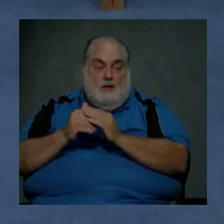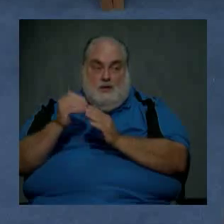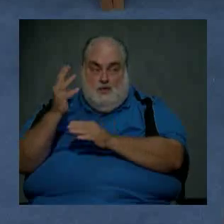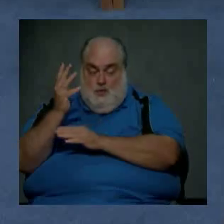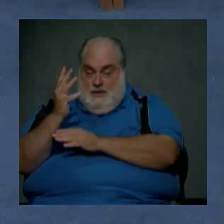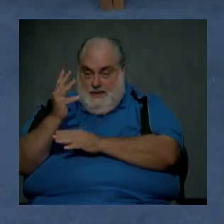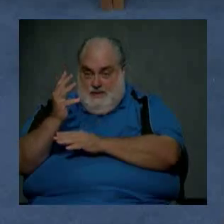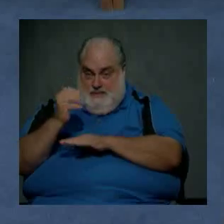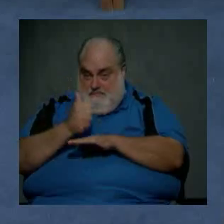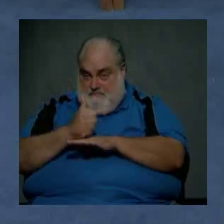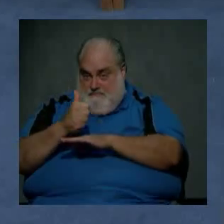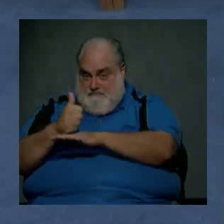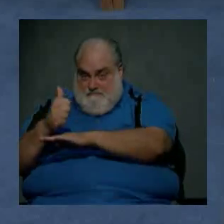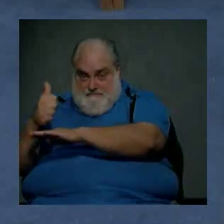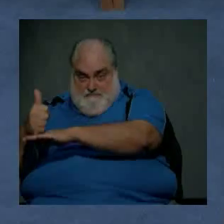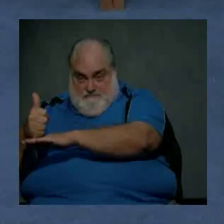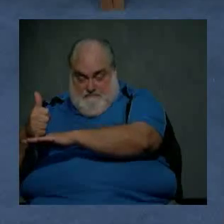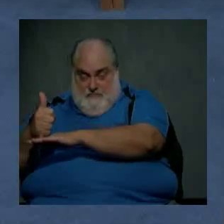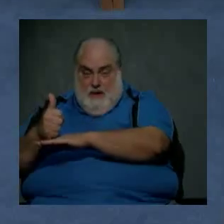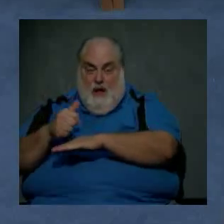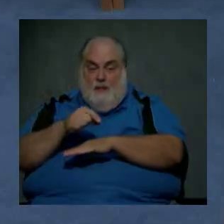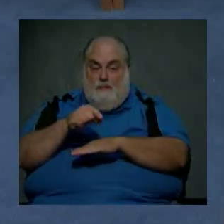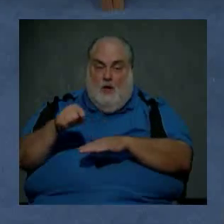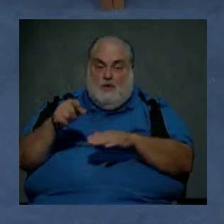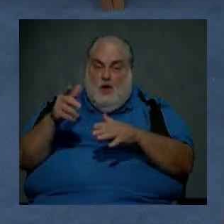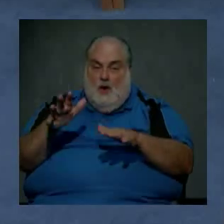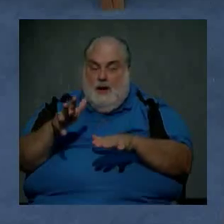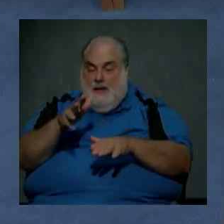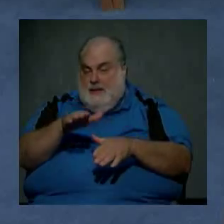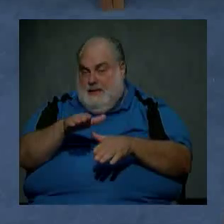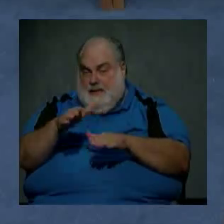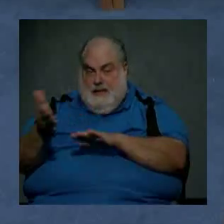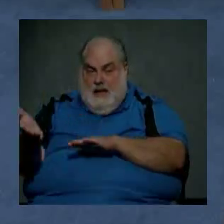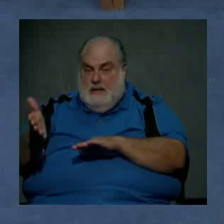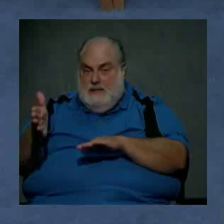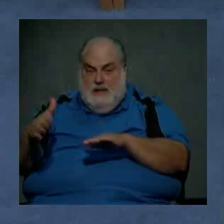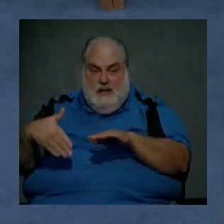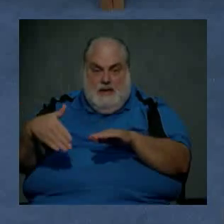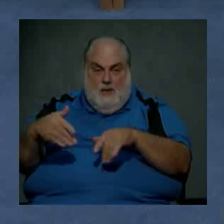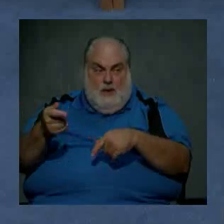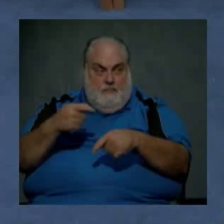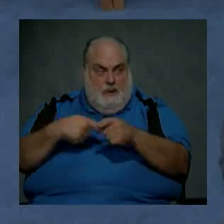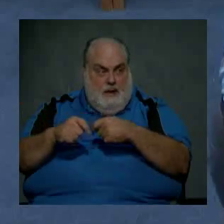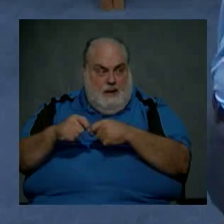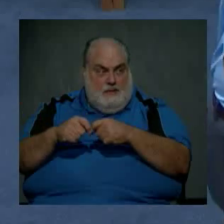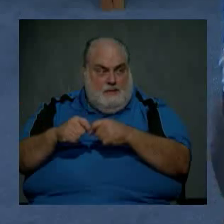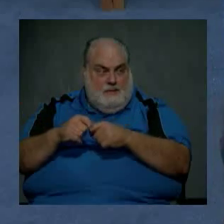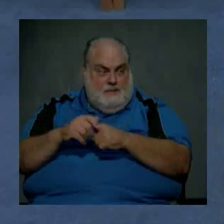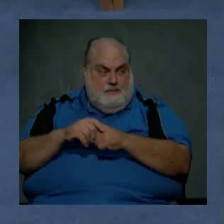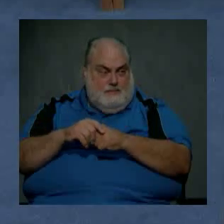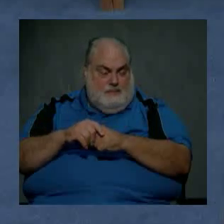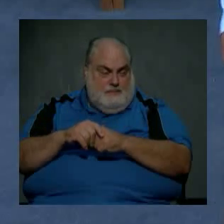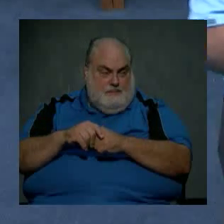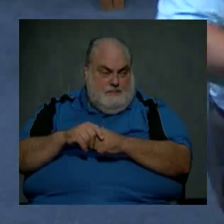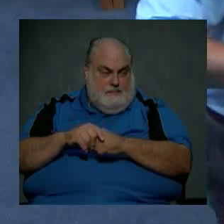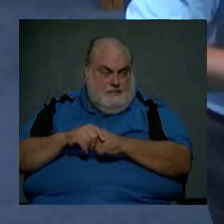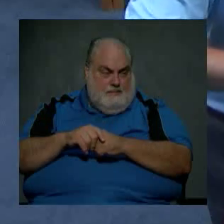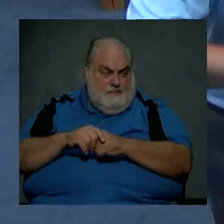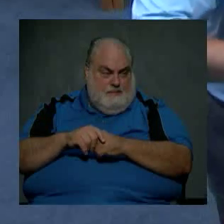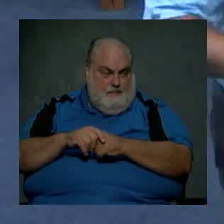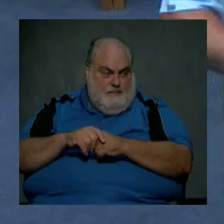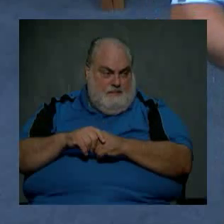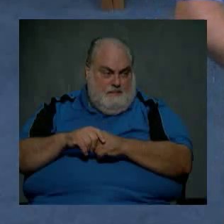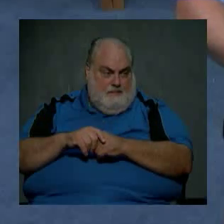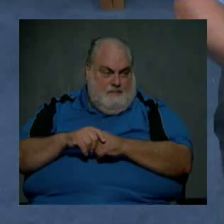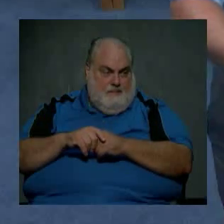trees, the trees that have died and have not been replaced. And I think, Darnie, did you bring that report? Yes, sir. Okay. If